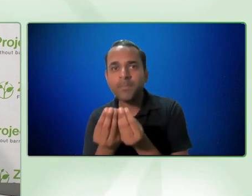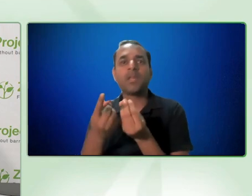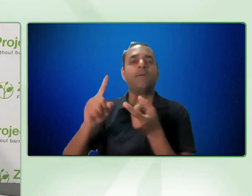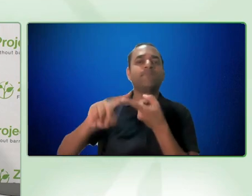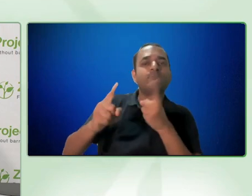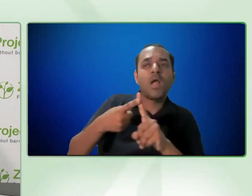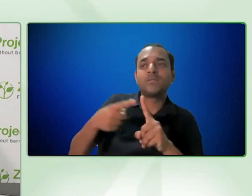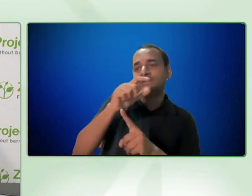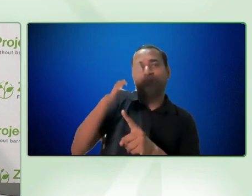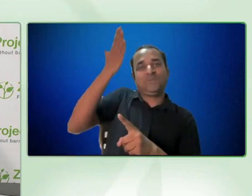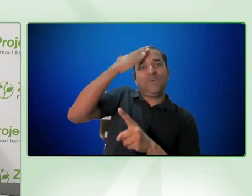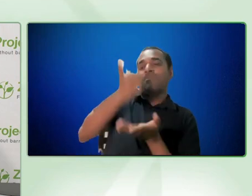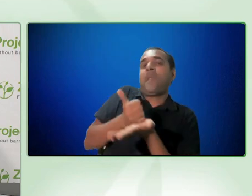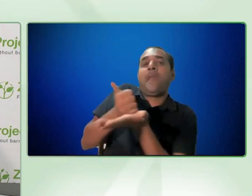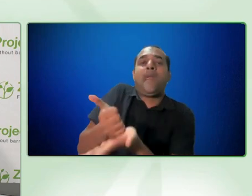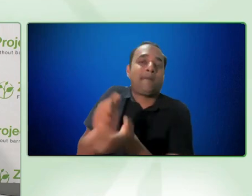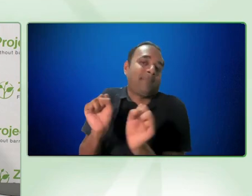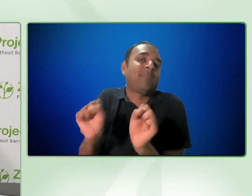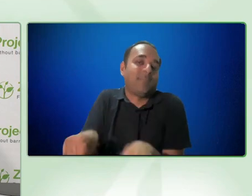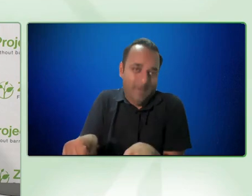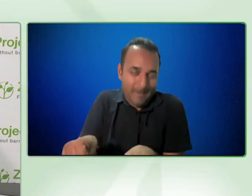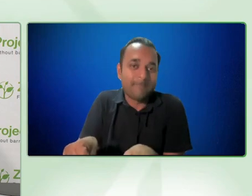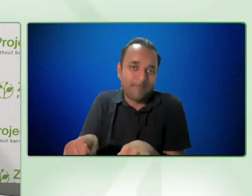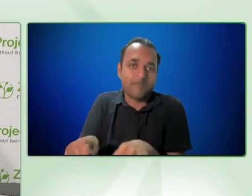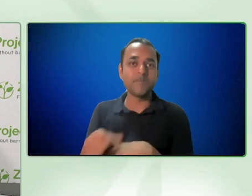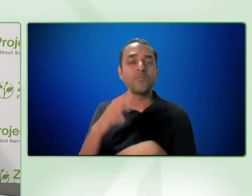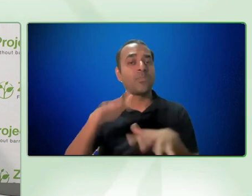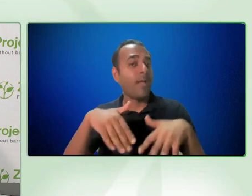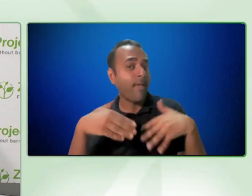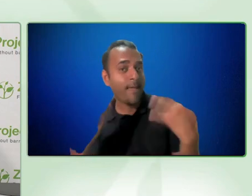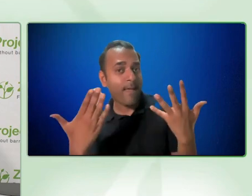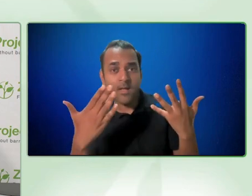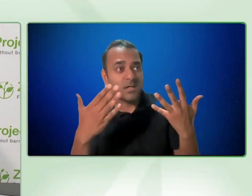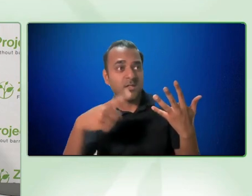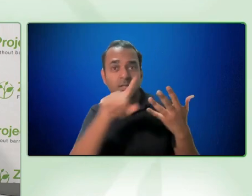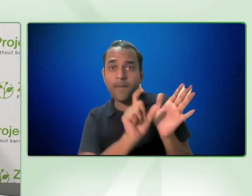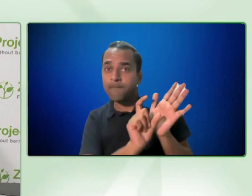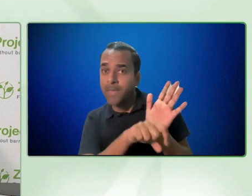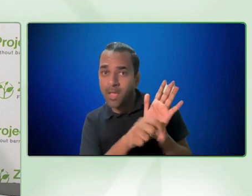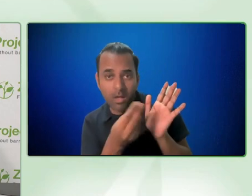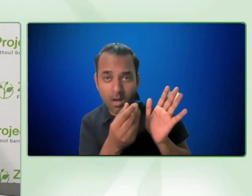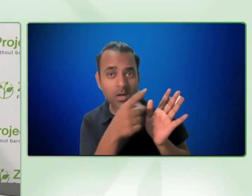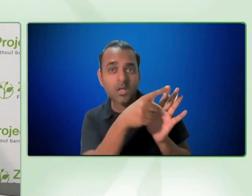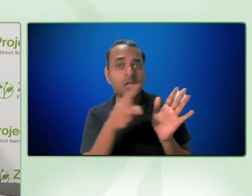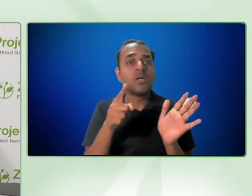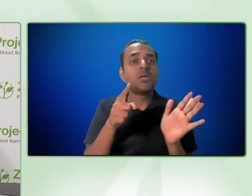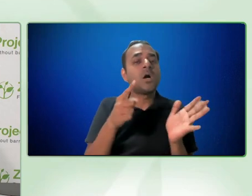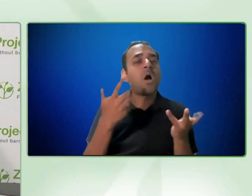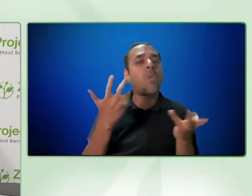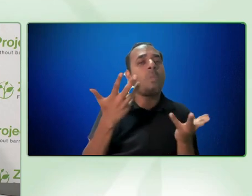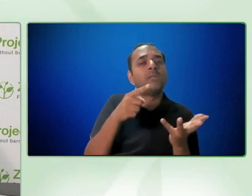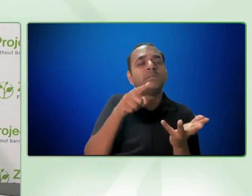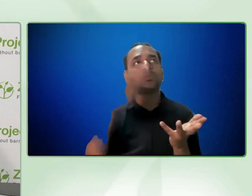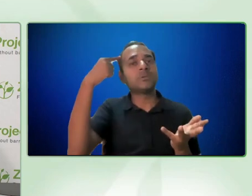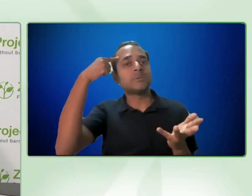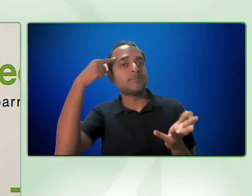And then my second bit is, you know, within that argument, is there a case to be made for just improving usability in addition to just accessibility?